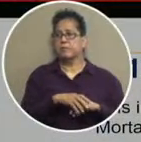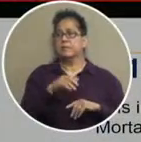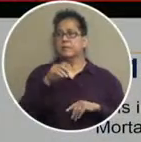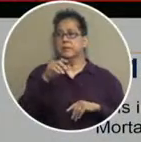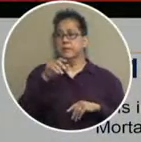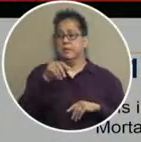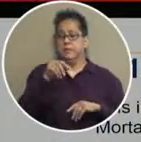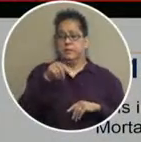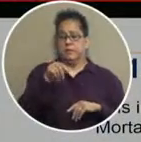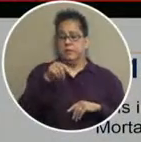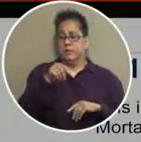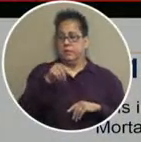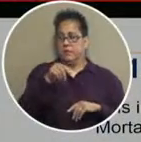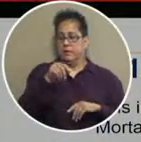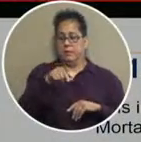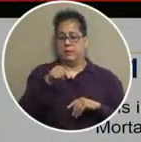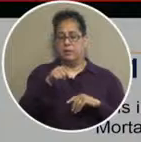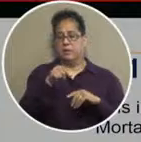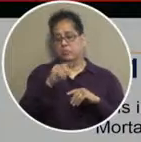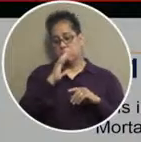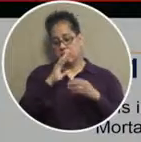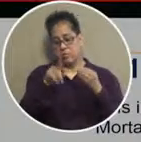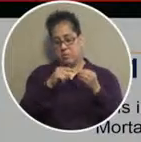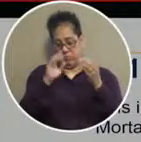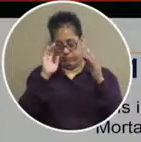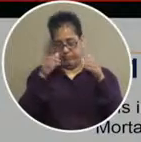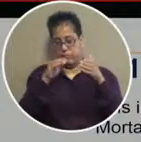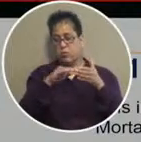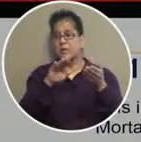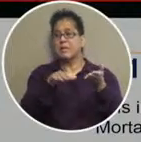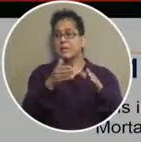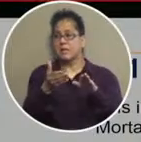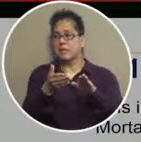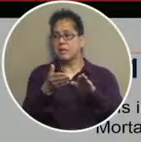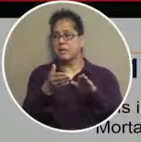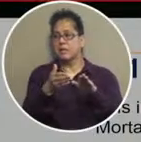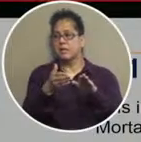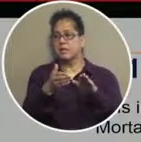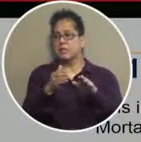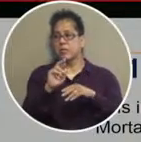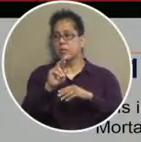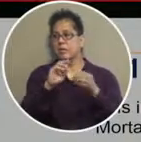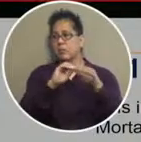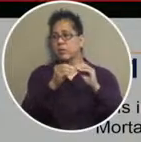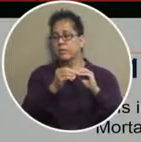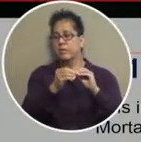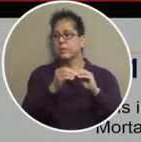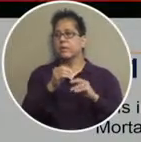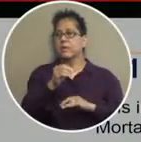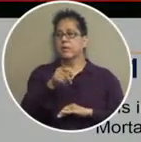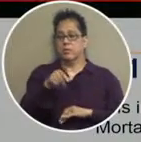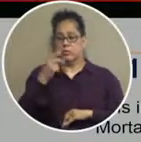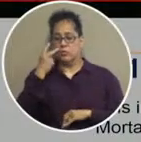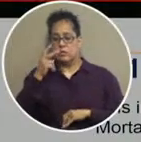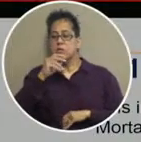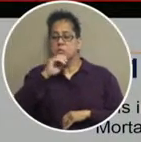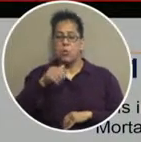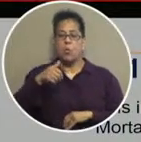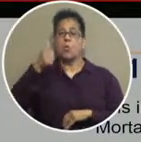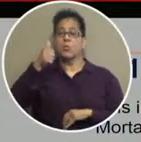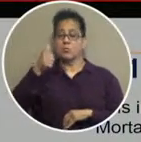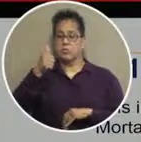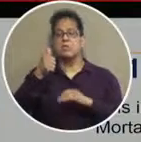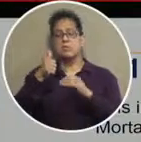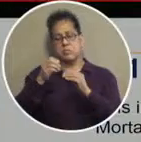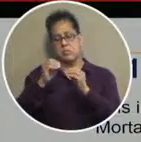Now going to the deaths and mortality rates, we're going to see how the older we are, the